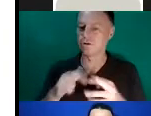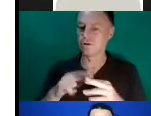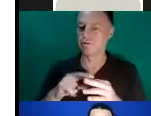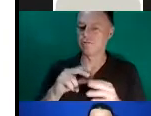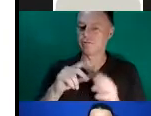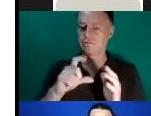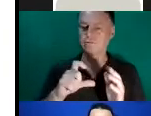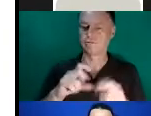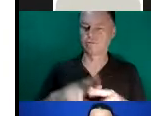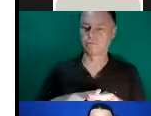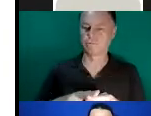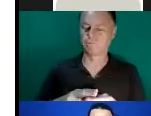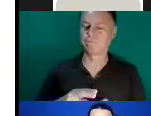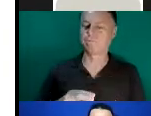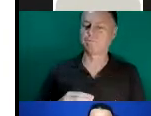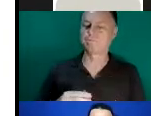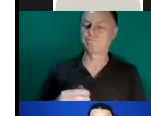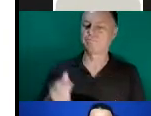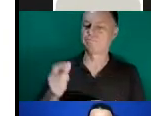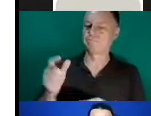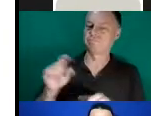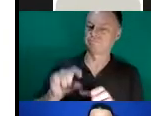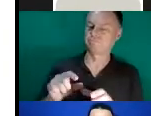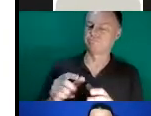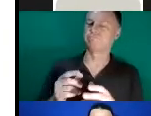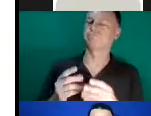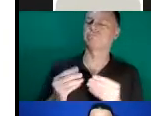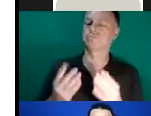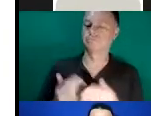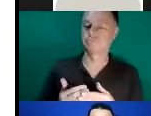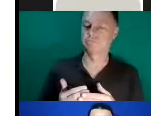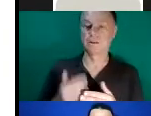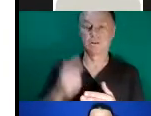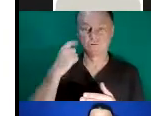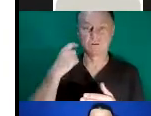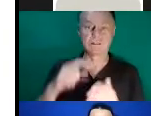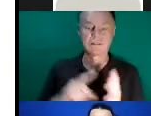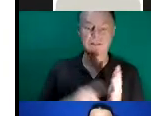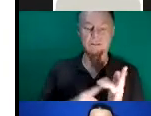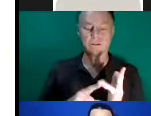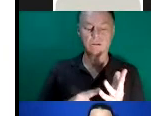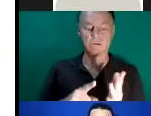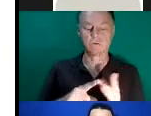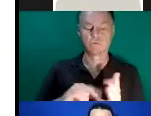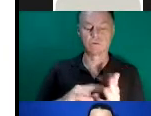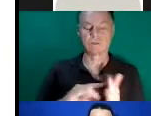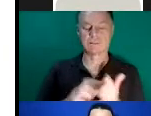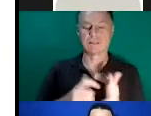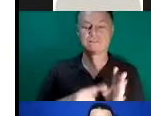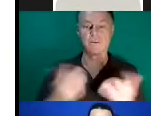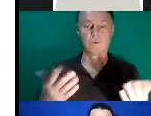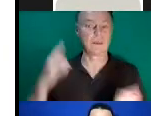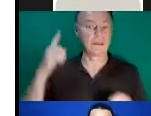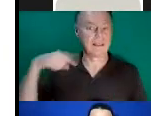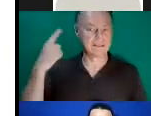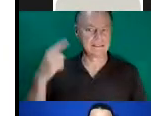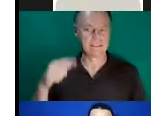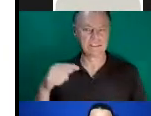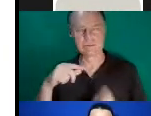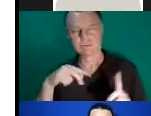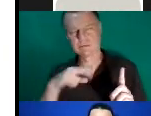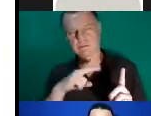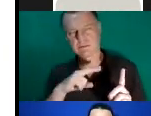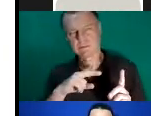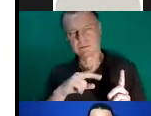chloroform. The attempted murder was of Louise Harvey in London. She was suspicious of Cream